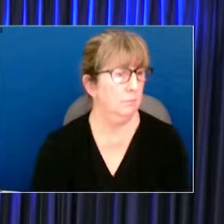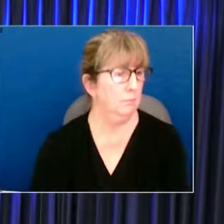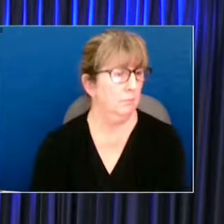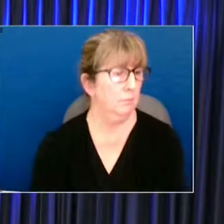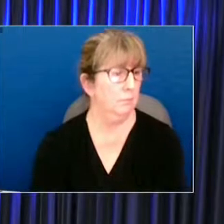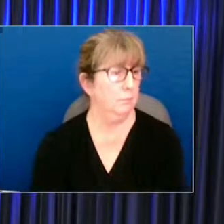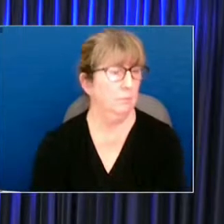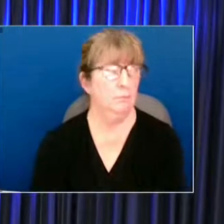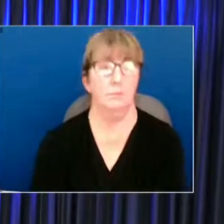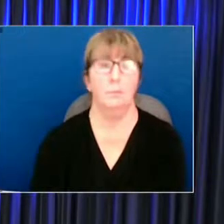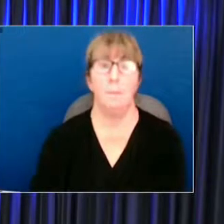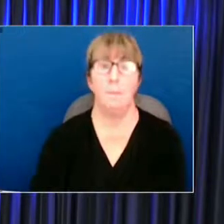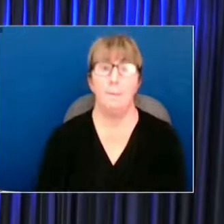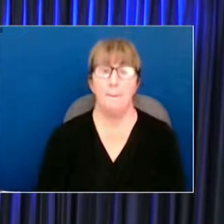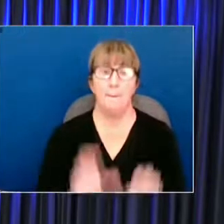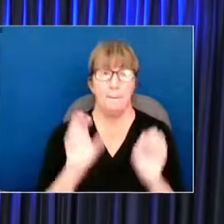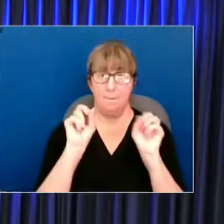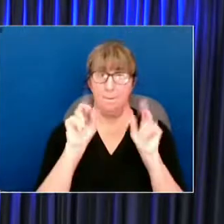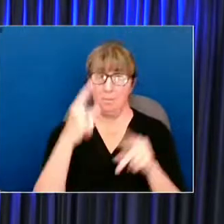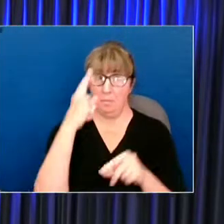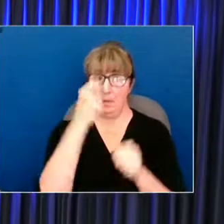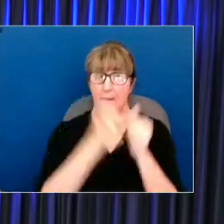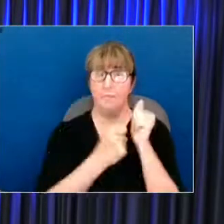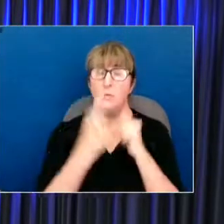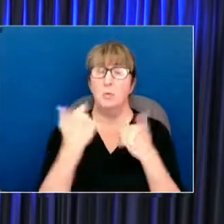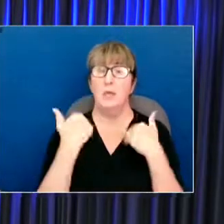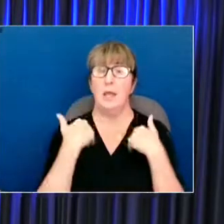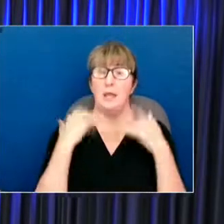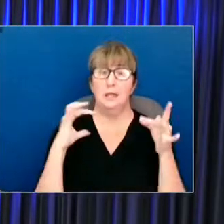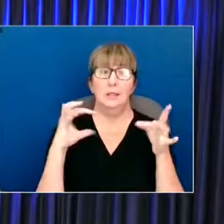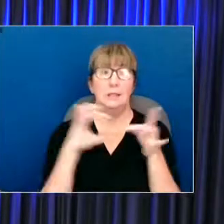So I believe everyone has their link to the